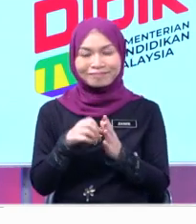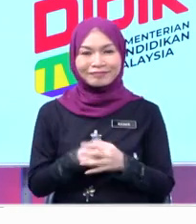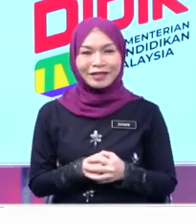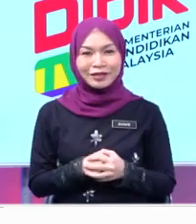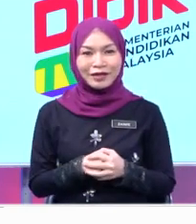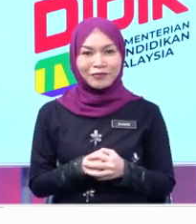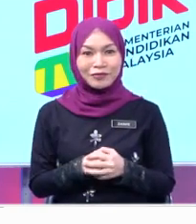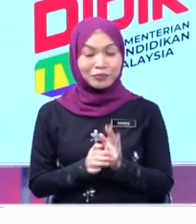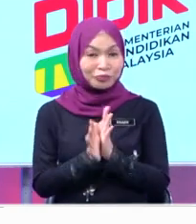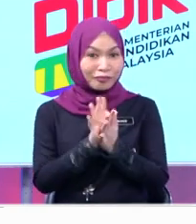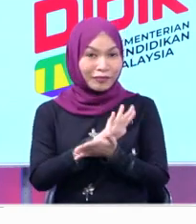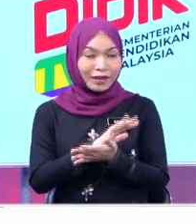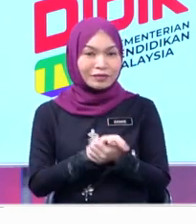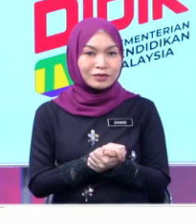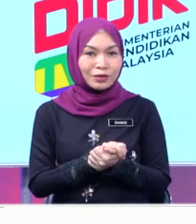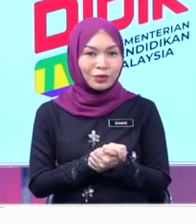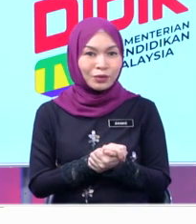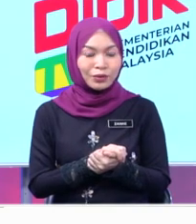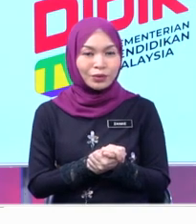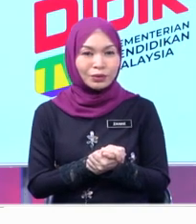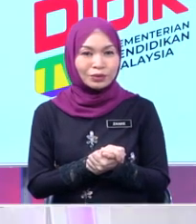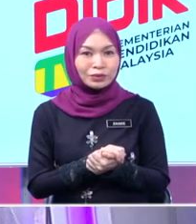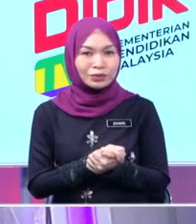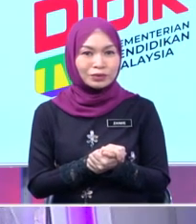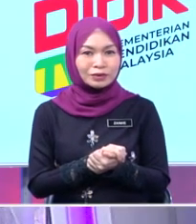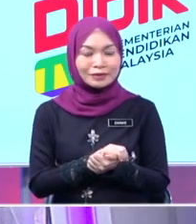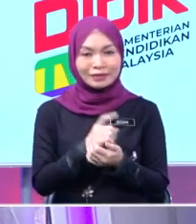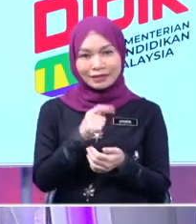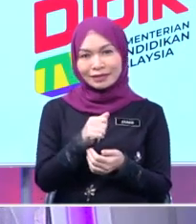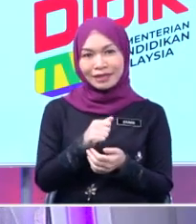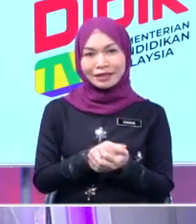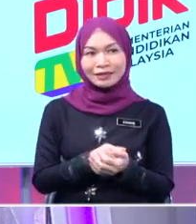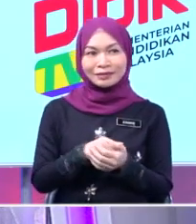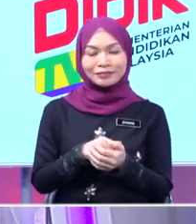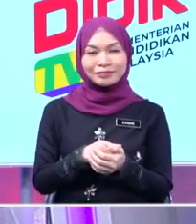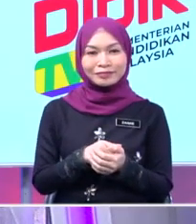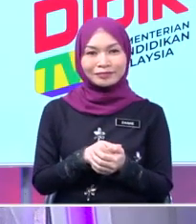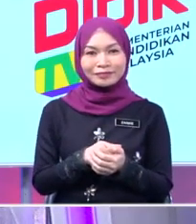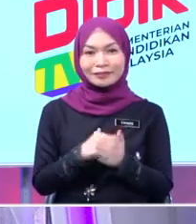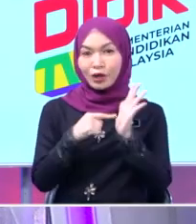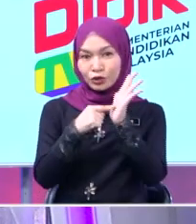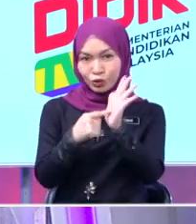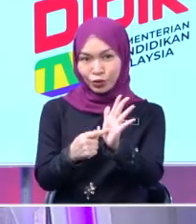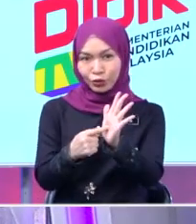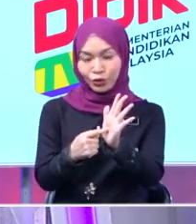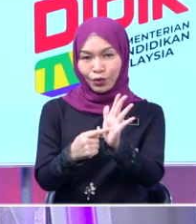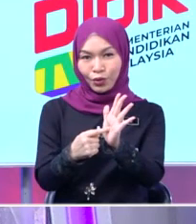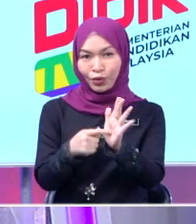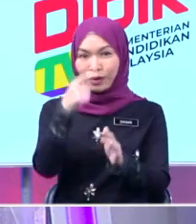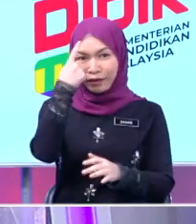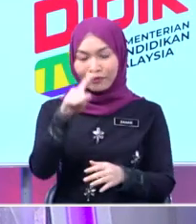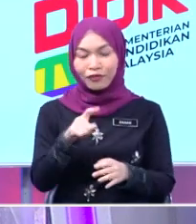So either A, B, or C, is that right, teacher? So these are examples of opening paragraphs. They are all related